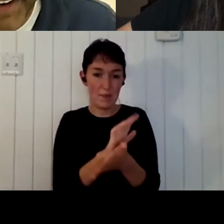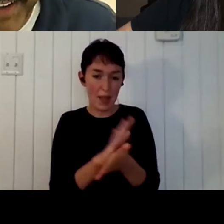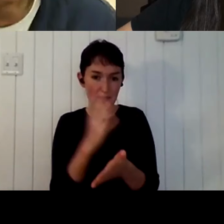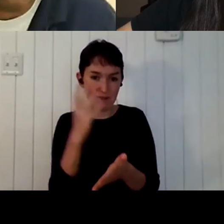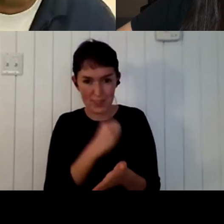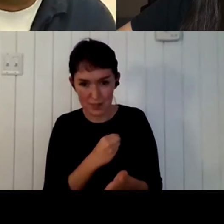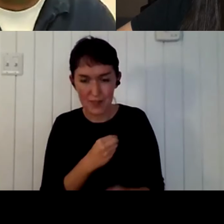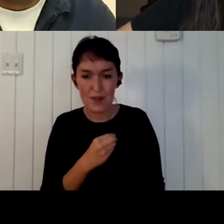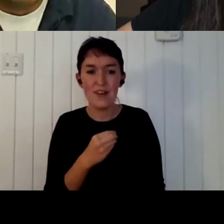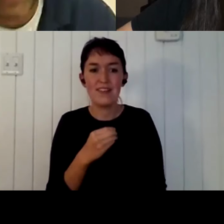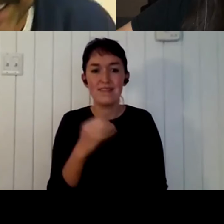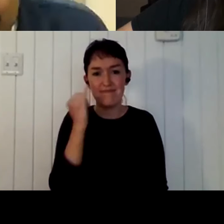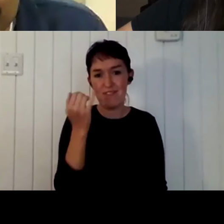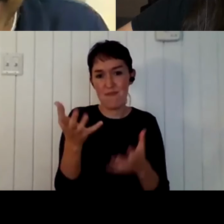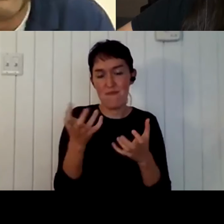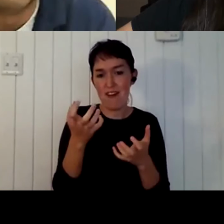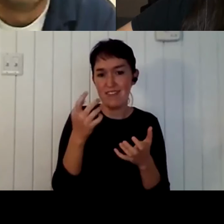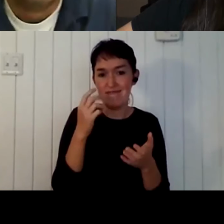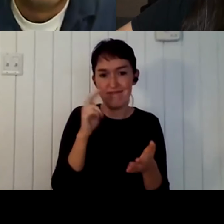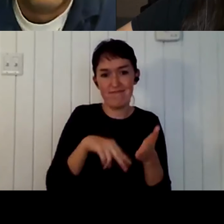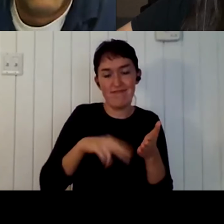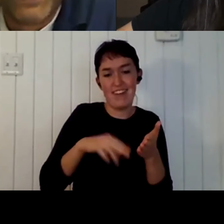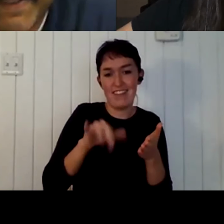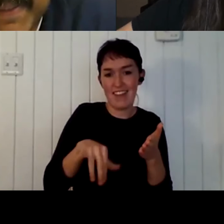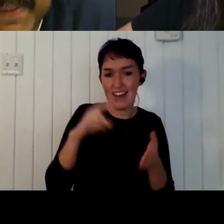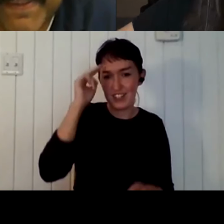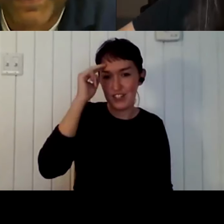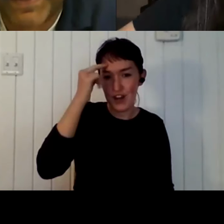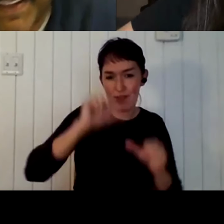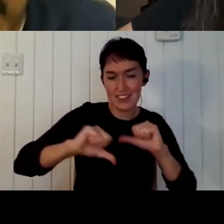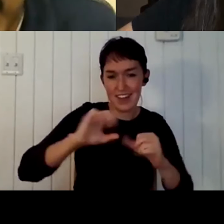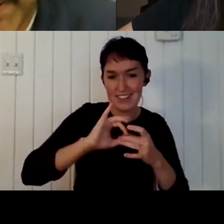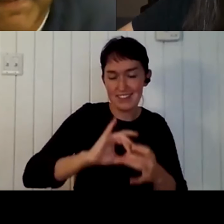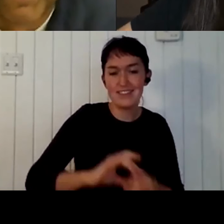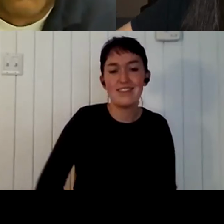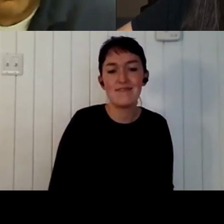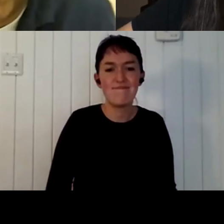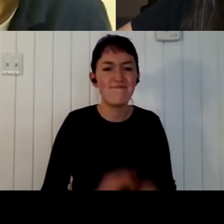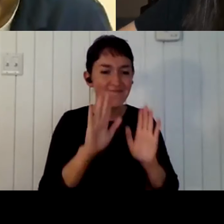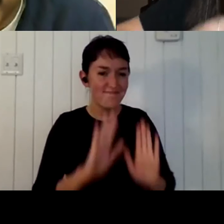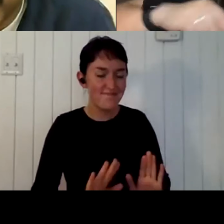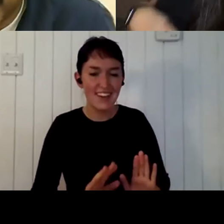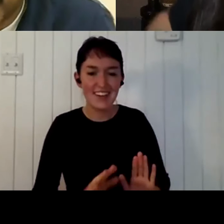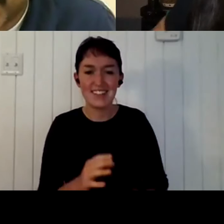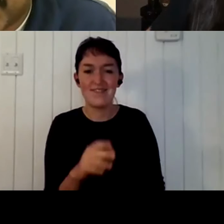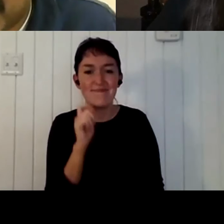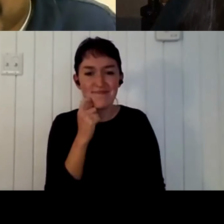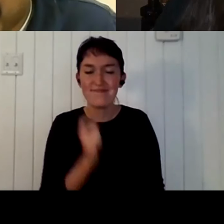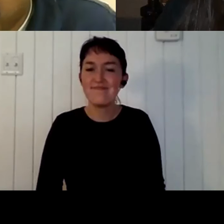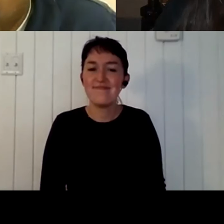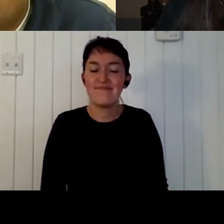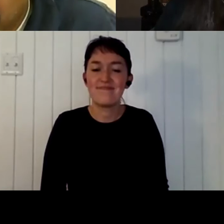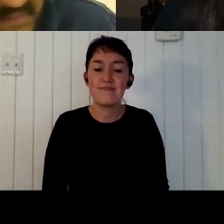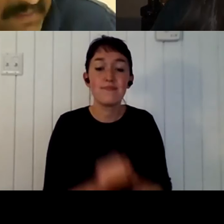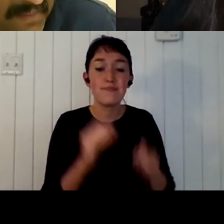like dive deep into the neuroscience of it. Awesome. Perfect. Cool. All right. The next question